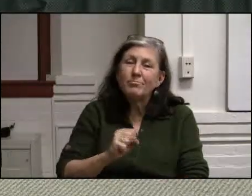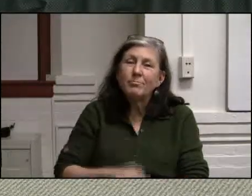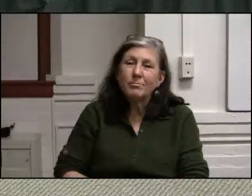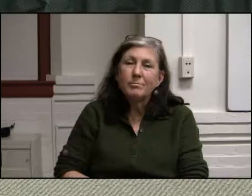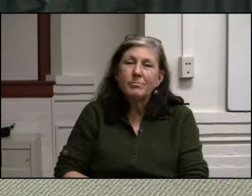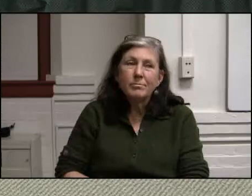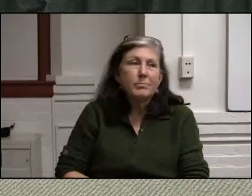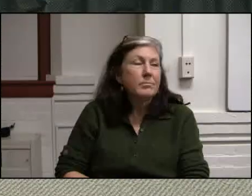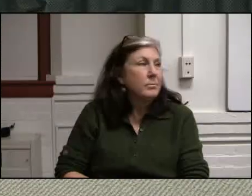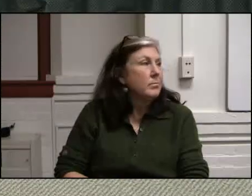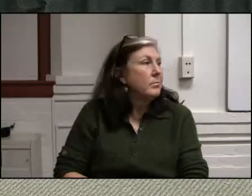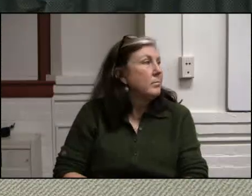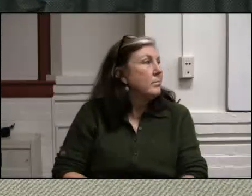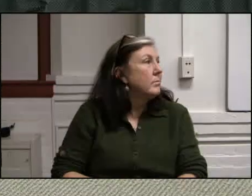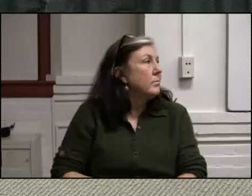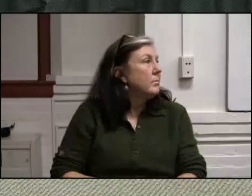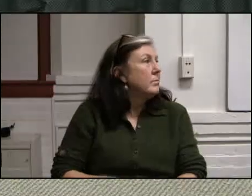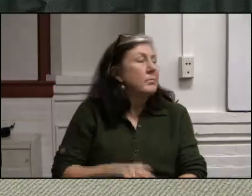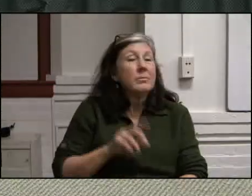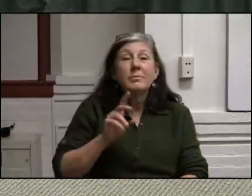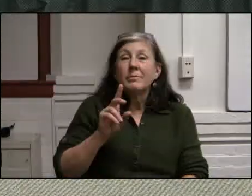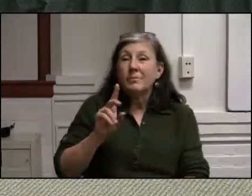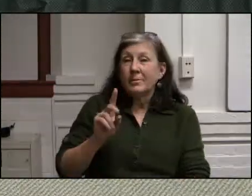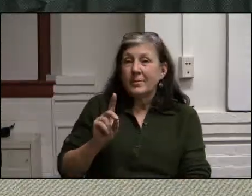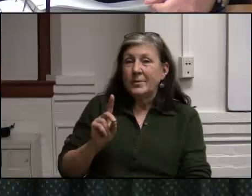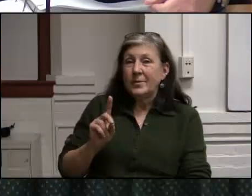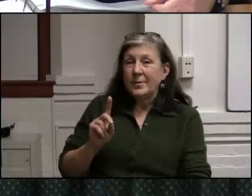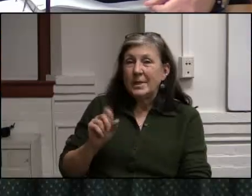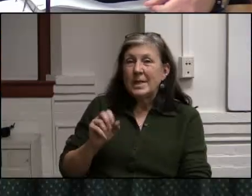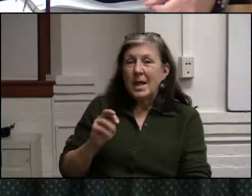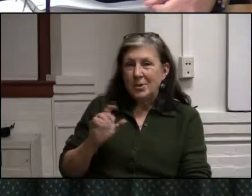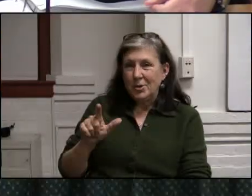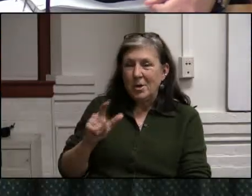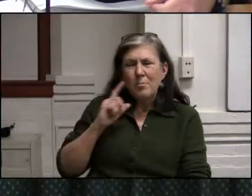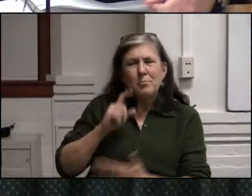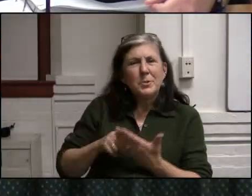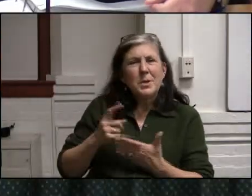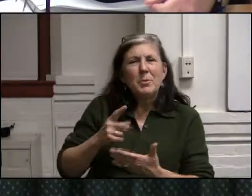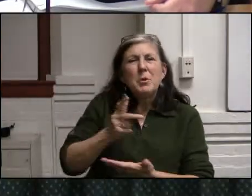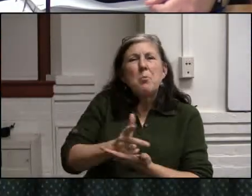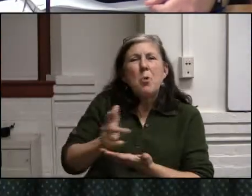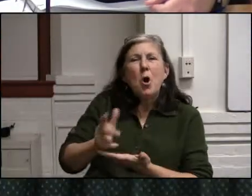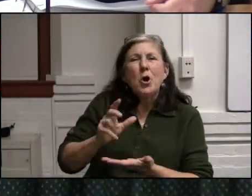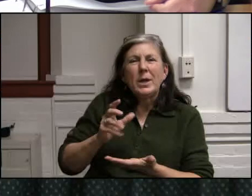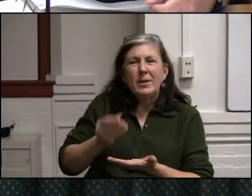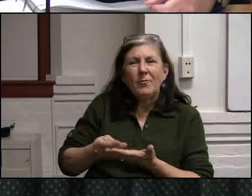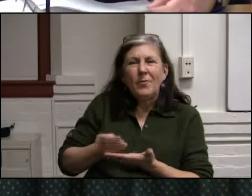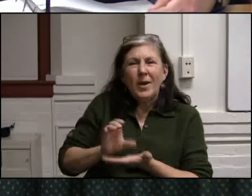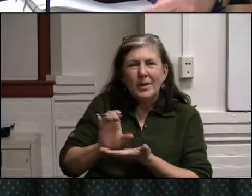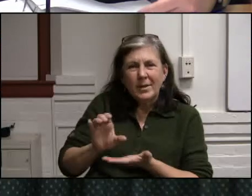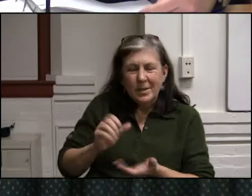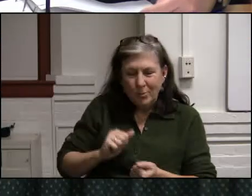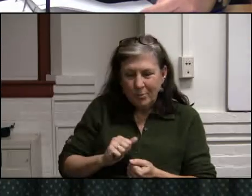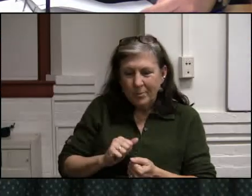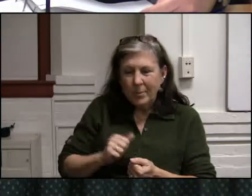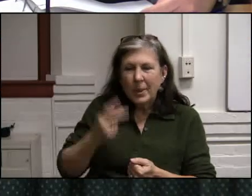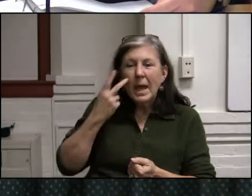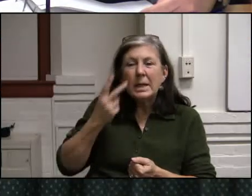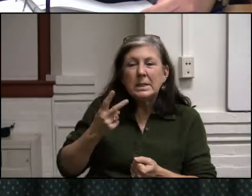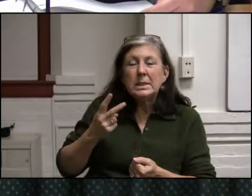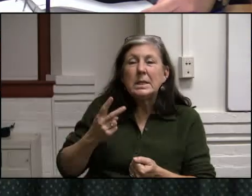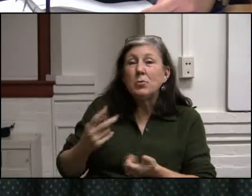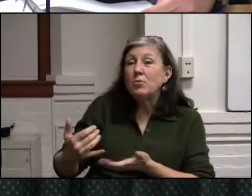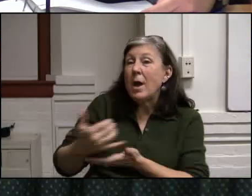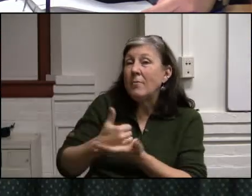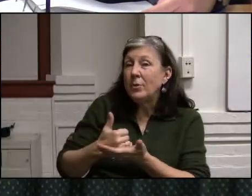Thank you. Sure. I have an observation from the parking fund. I see that parking meter revenue is at 46%,